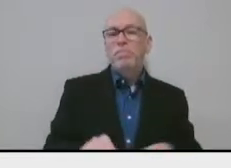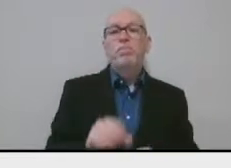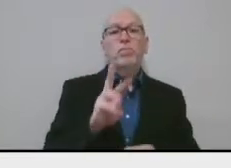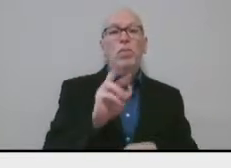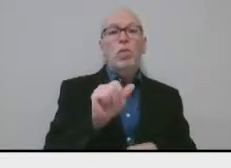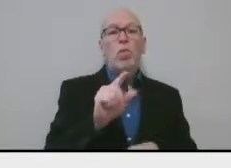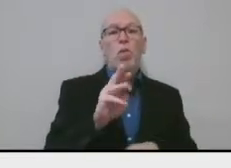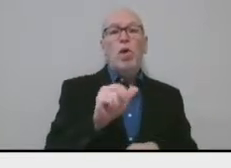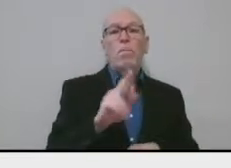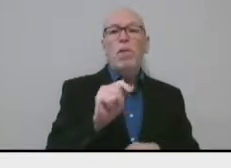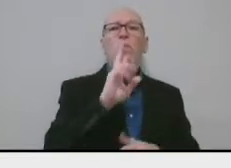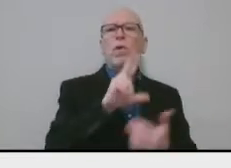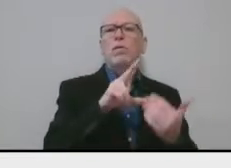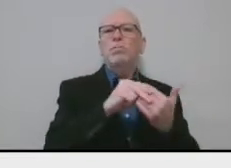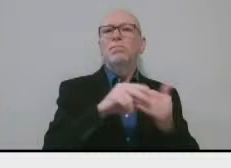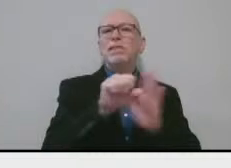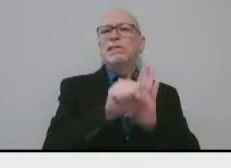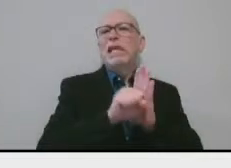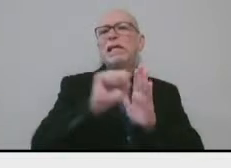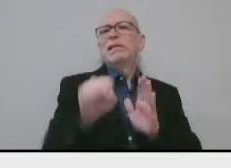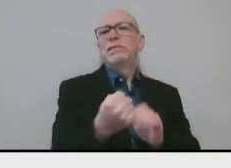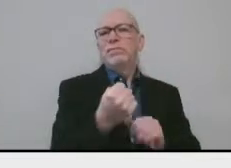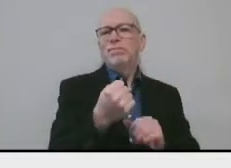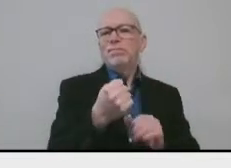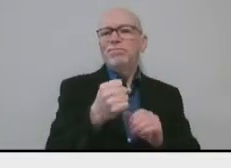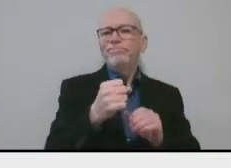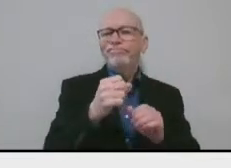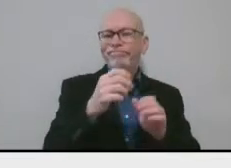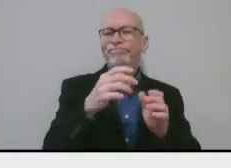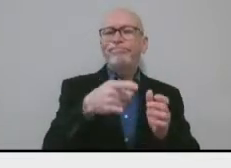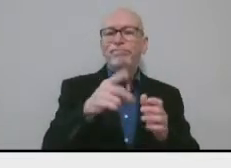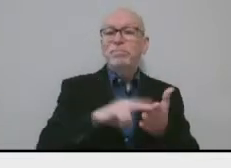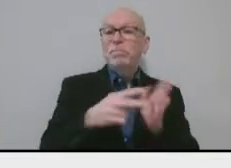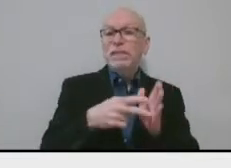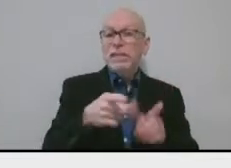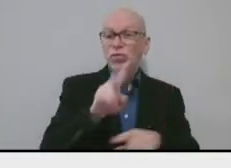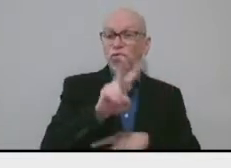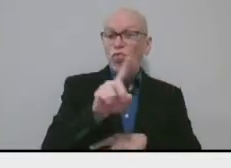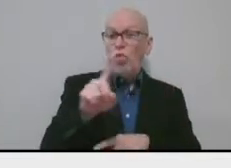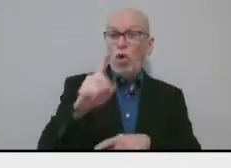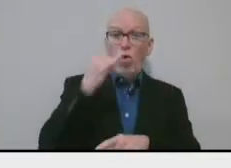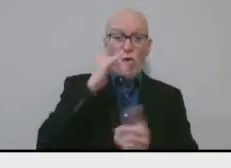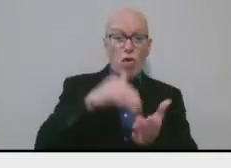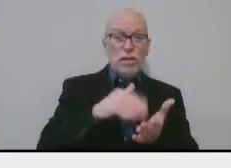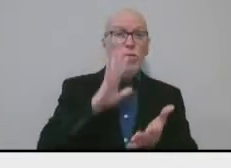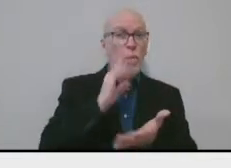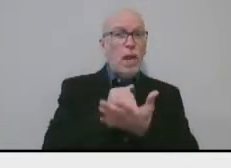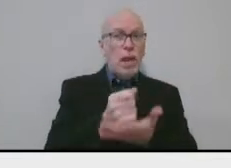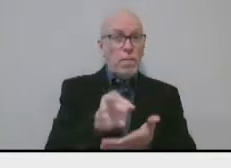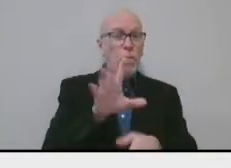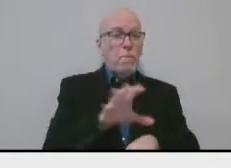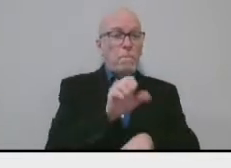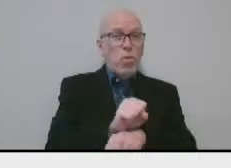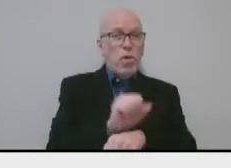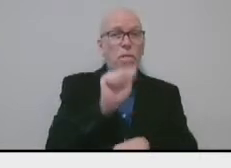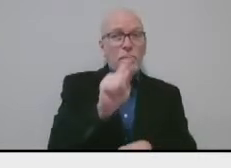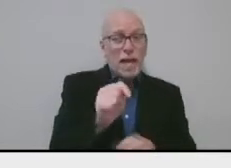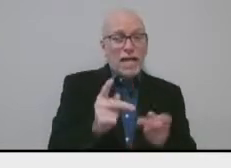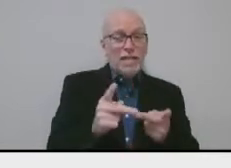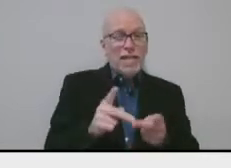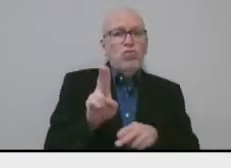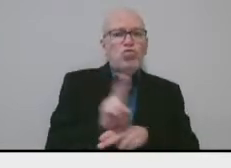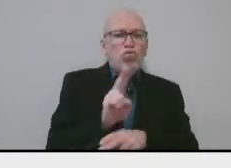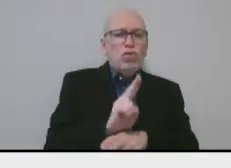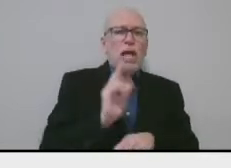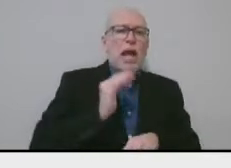the state system. What this means is that the 211 call center can only help you make appointments at sites using the state's